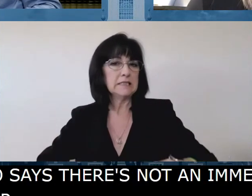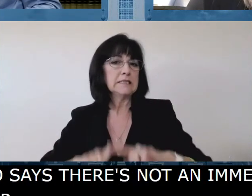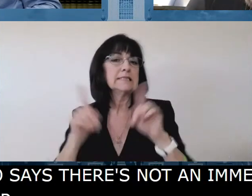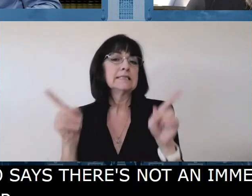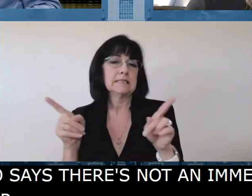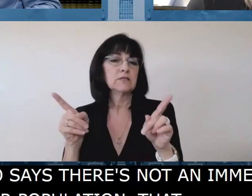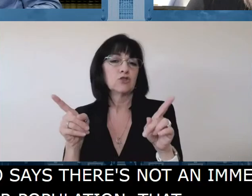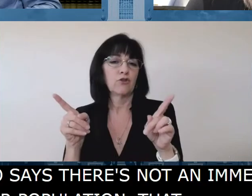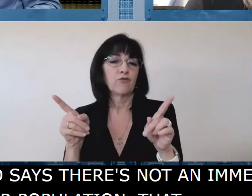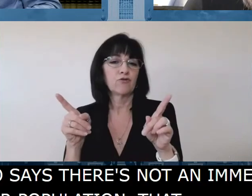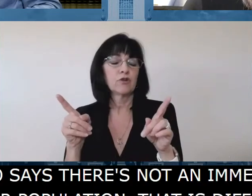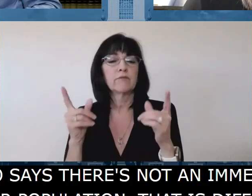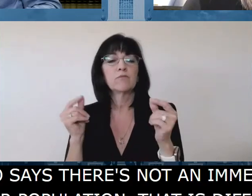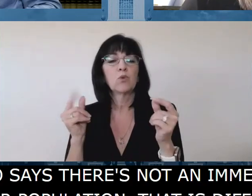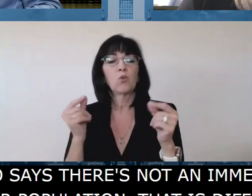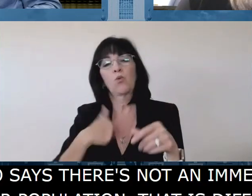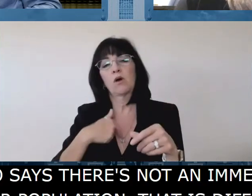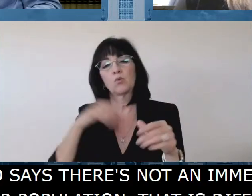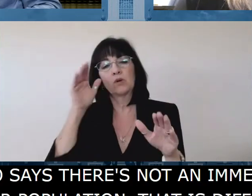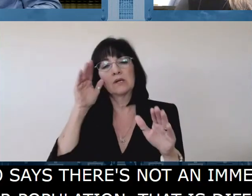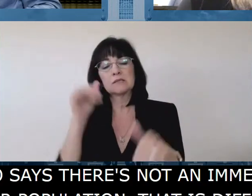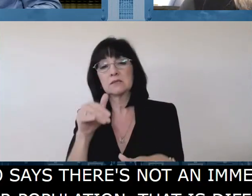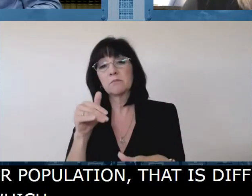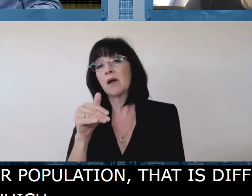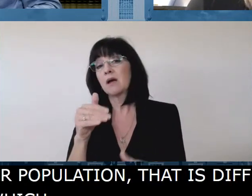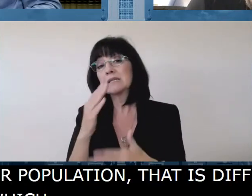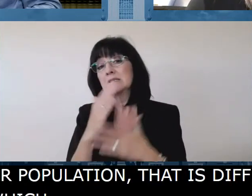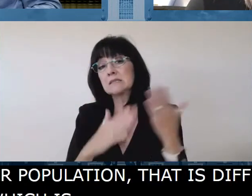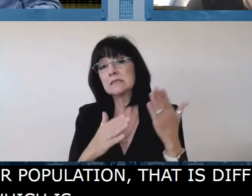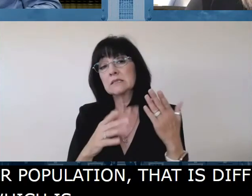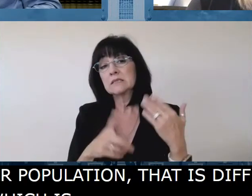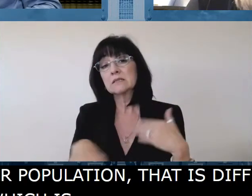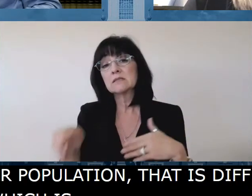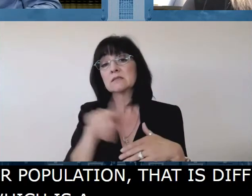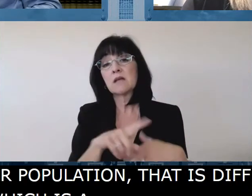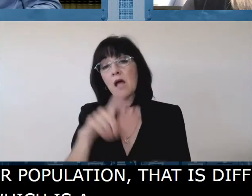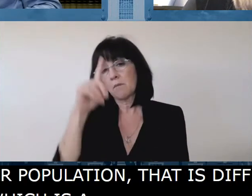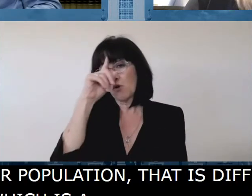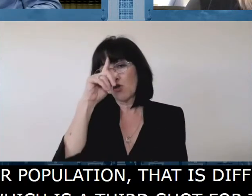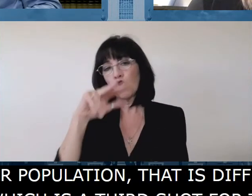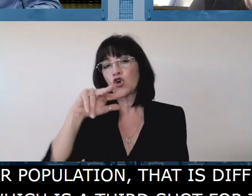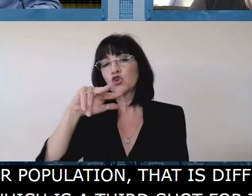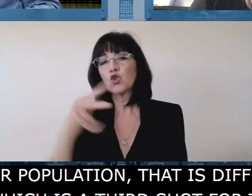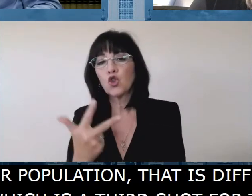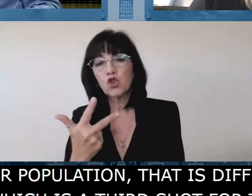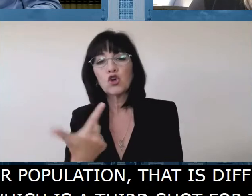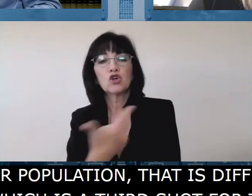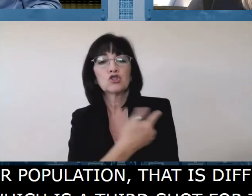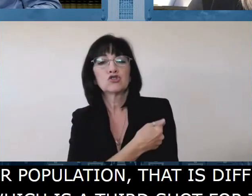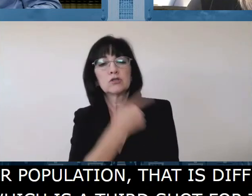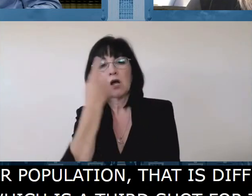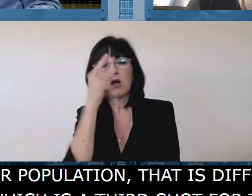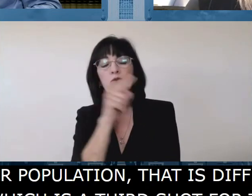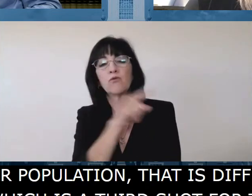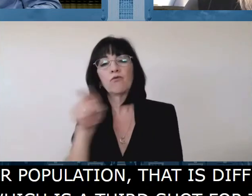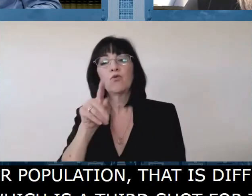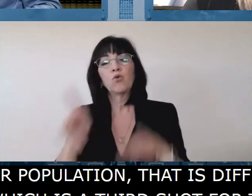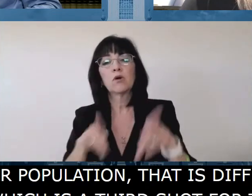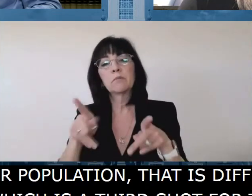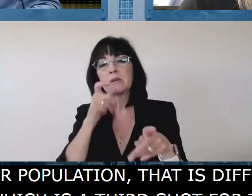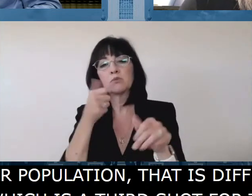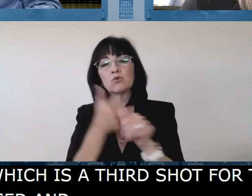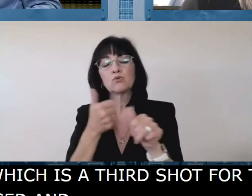third shot for those who are immunocompromised and likely for older